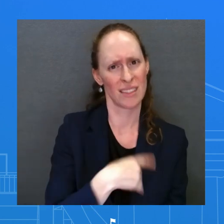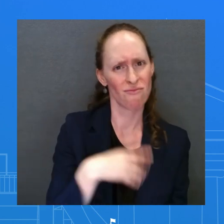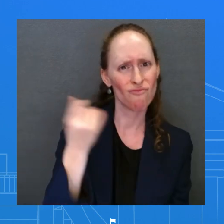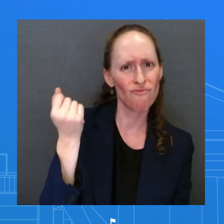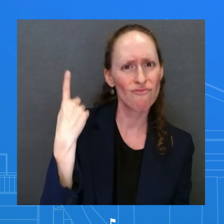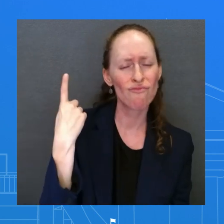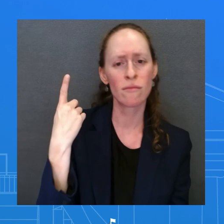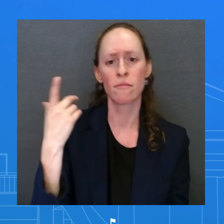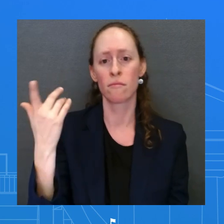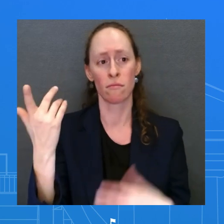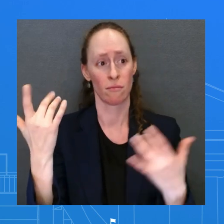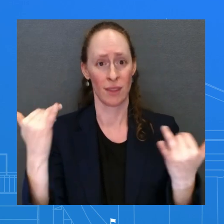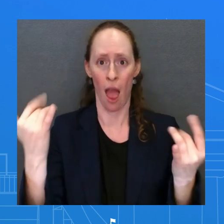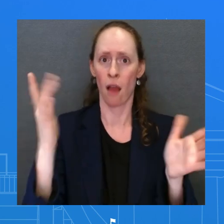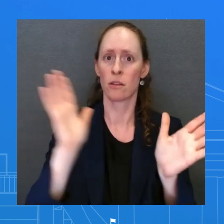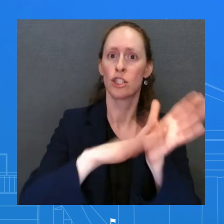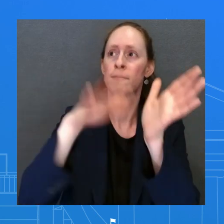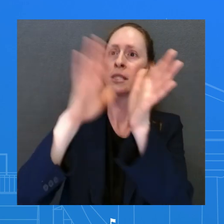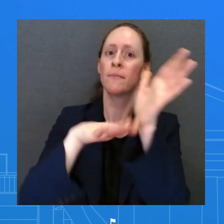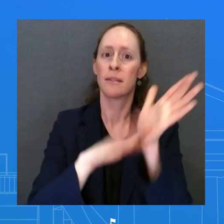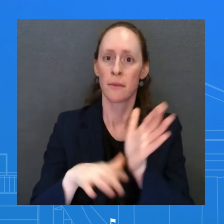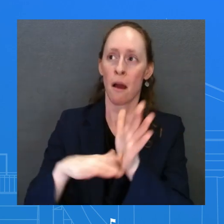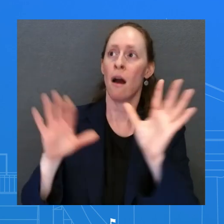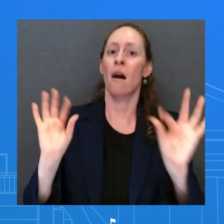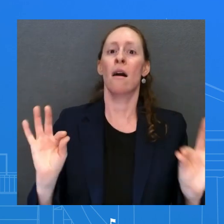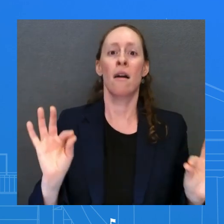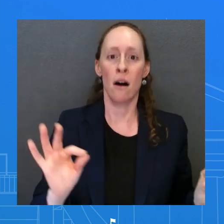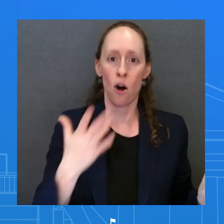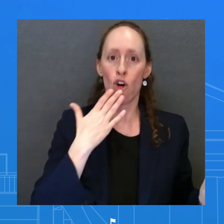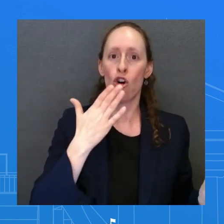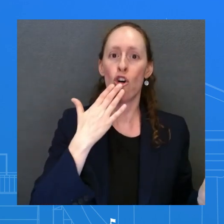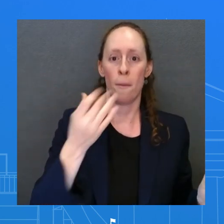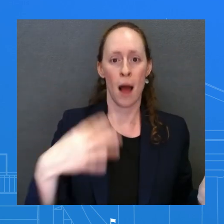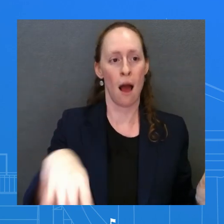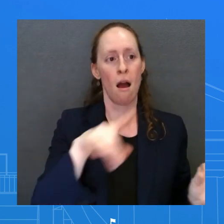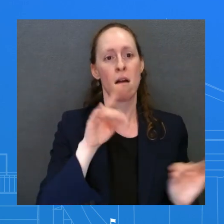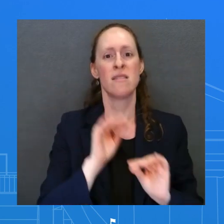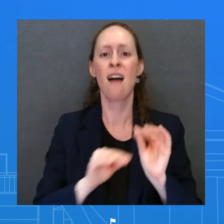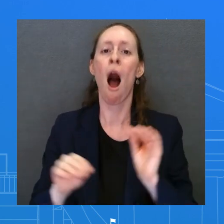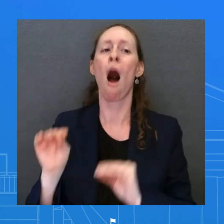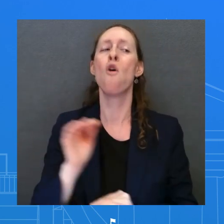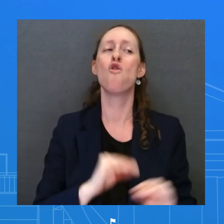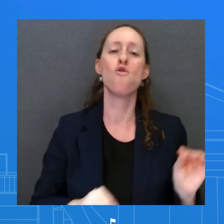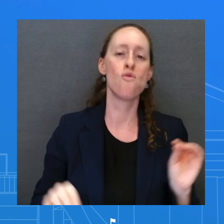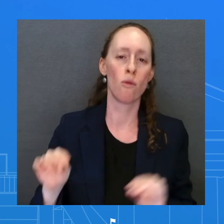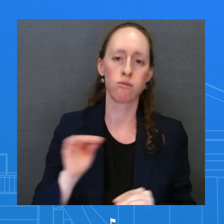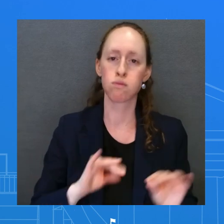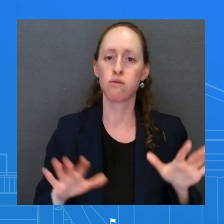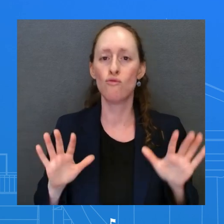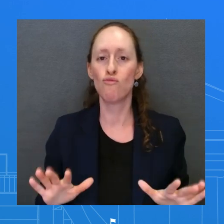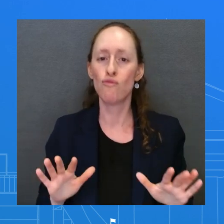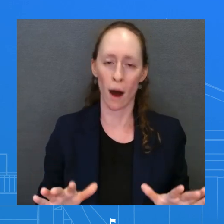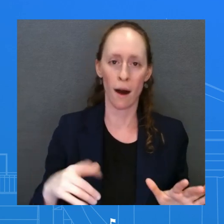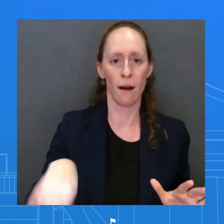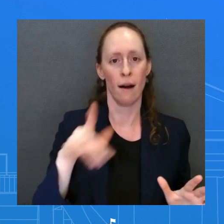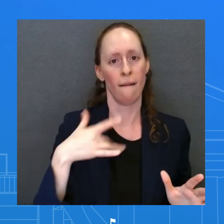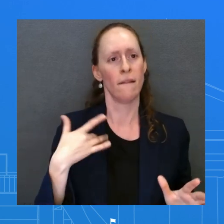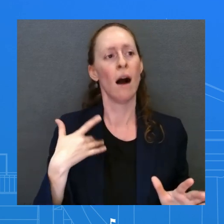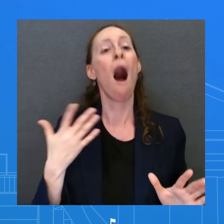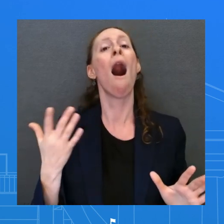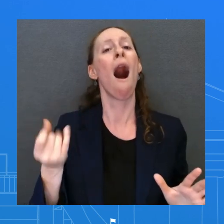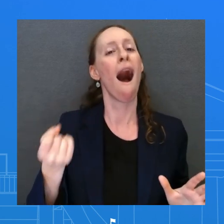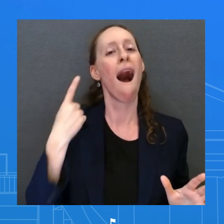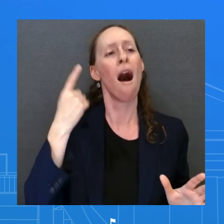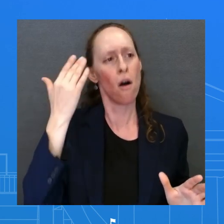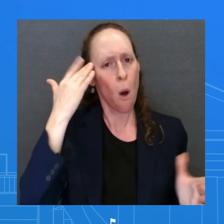of course, the president's always going to try to meet Americans where they are. That's why you hear us talk about gas prices going down. You hear us talk about Inflation Reduction Act, a historic